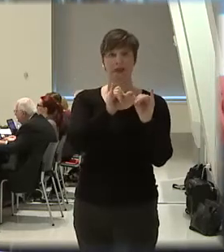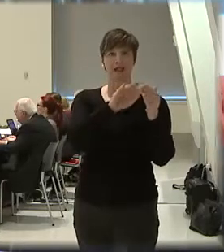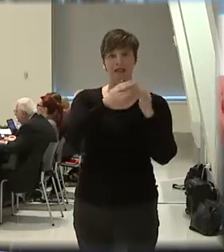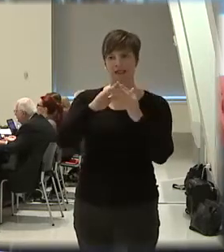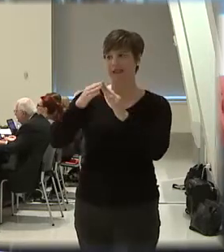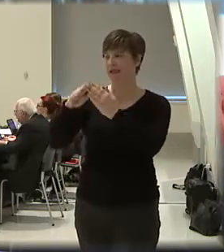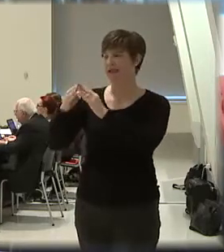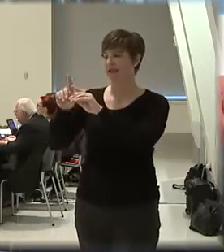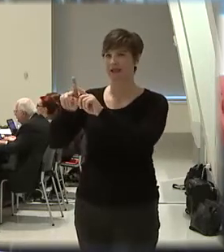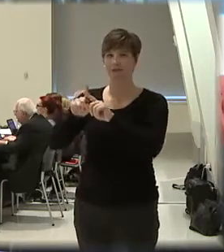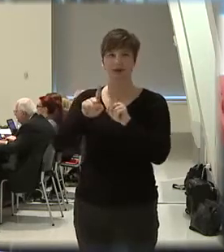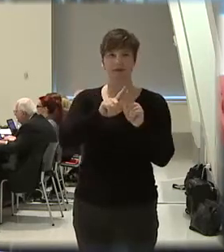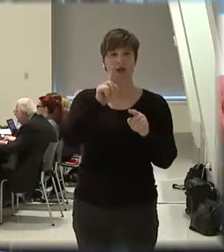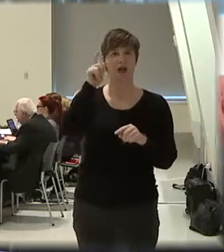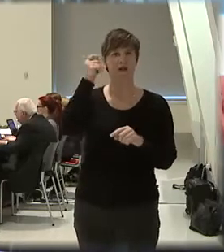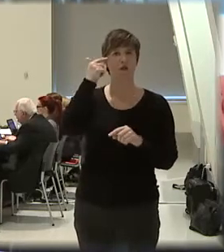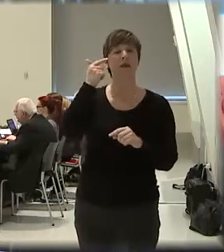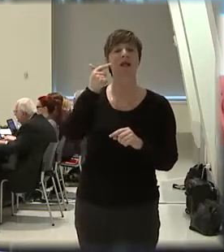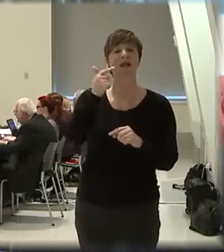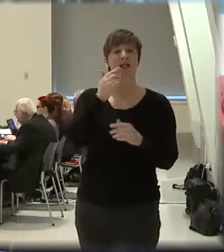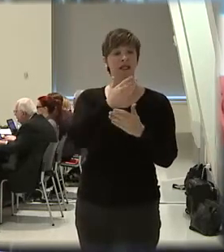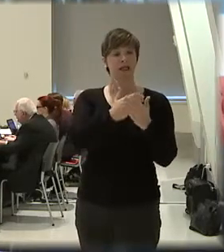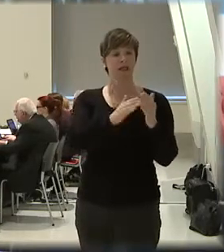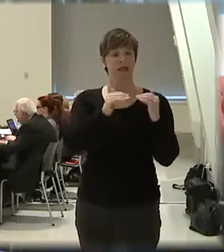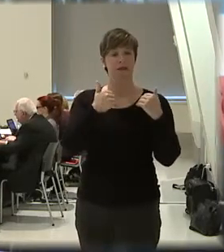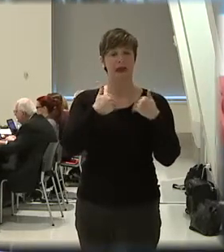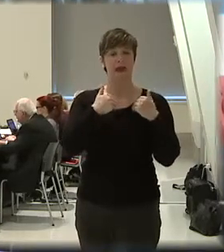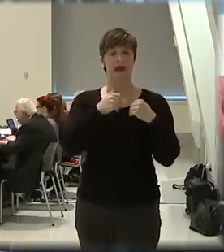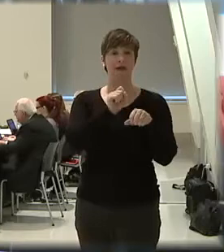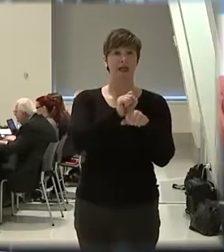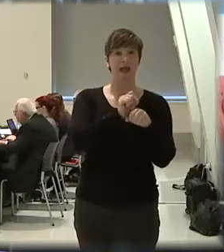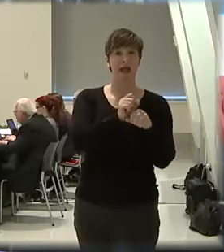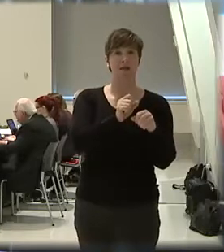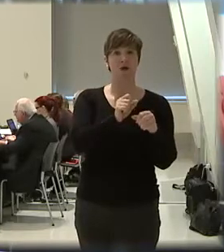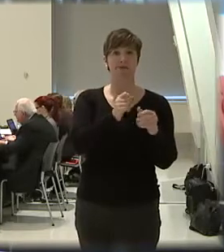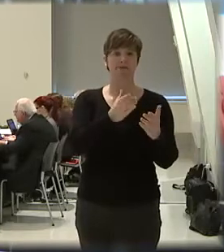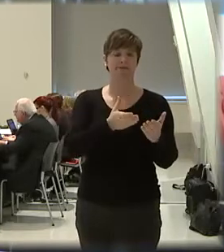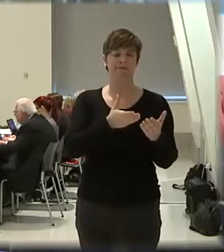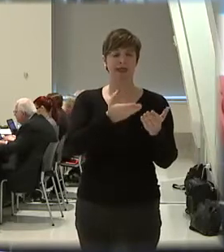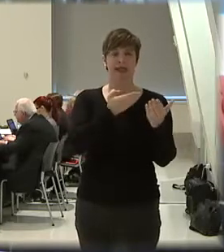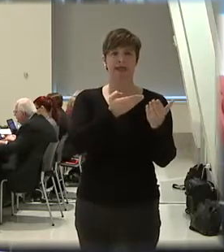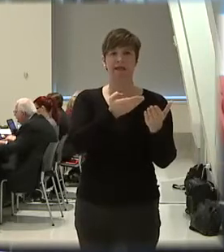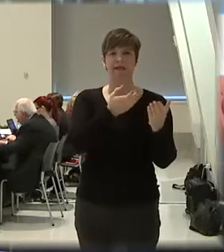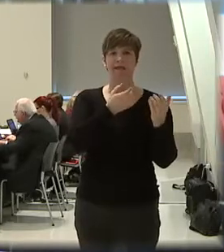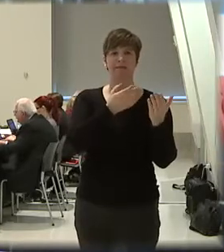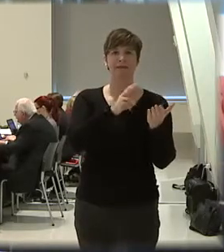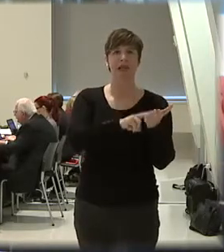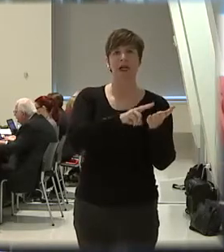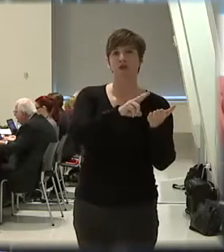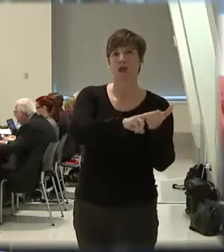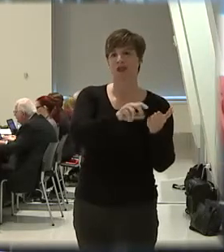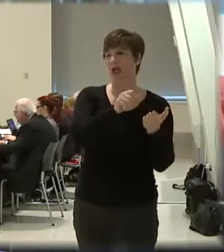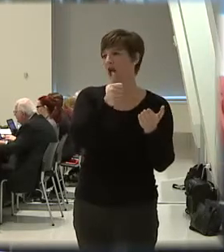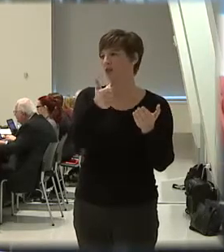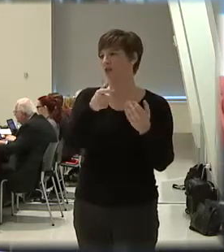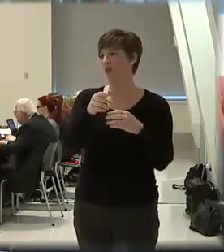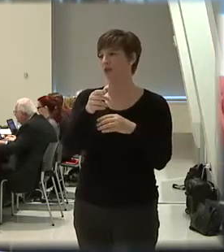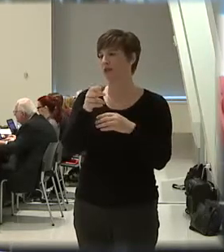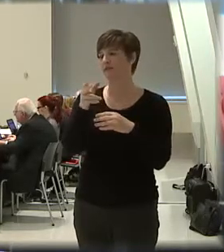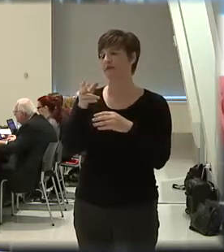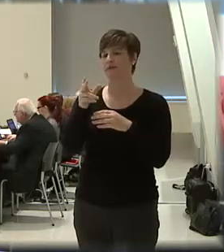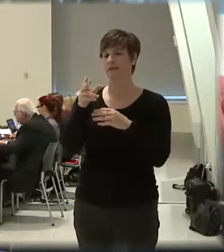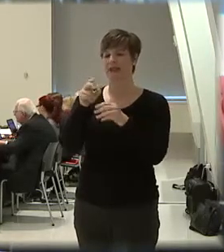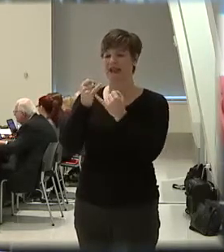are governed and operate differently. Some agencies have labor contracts that have been negotiated over decades, and others simply governed by civil service rules